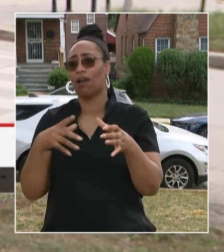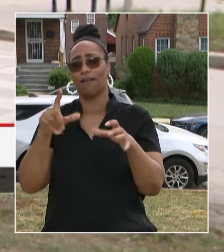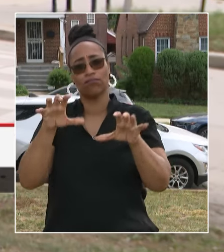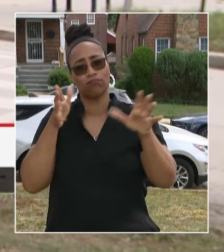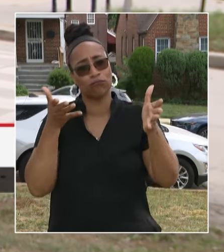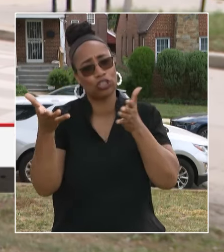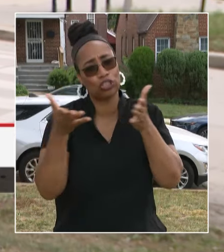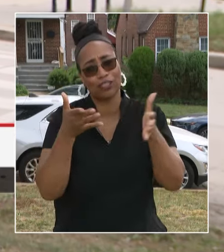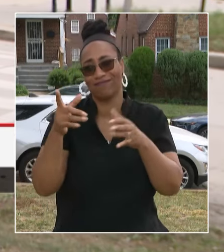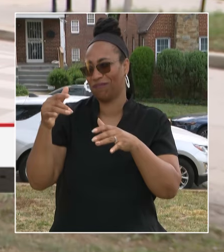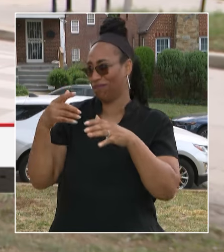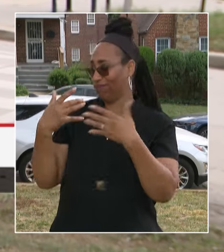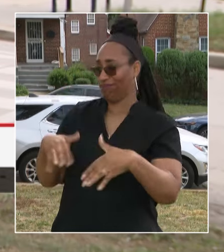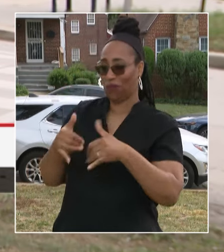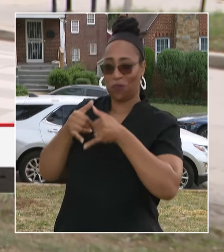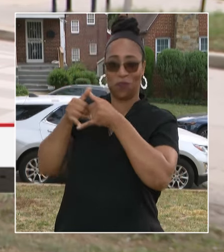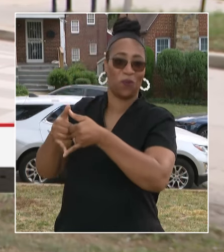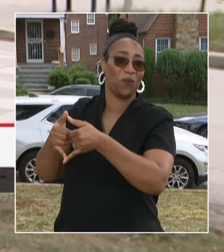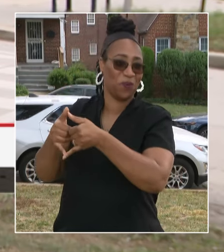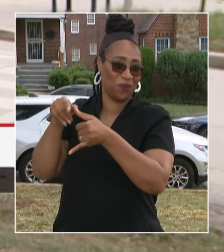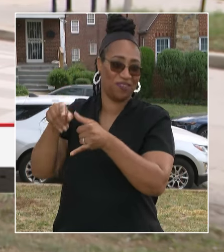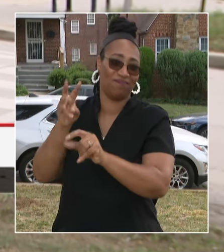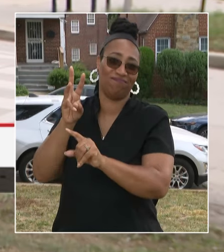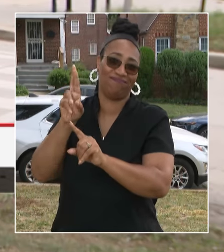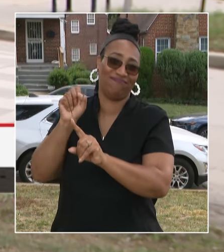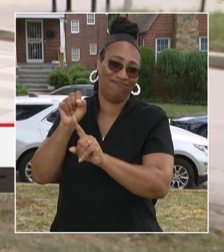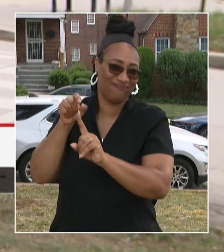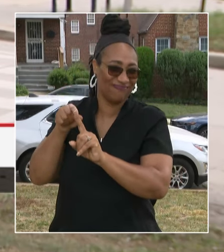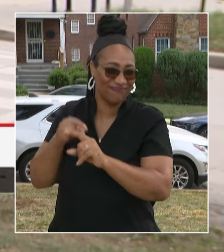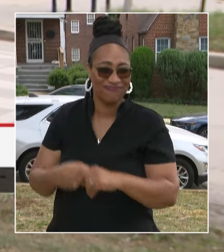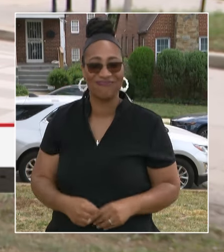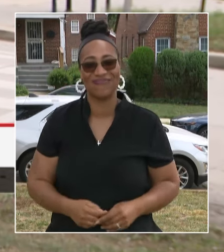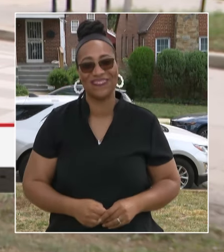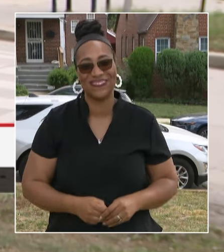Additionally, he taught mathematics at UDC from 1986 to 1998.